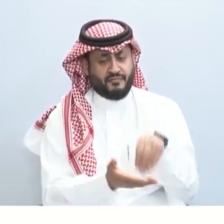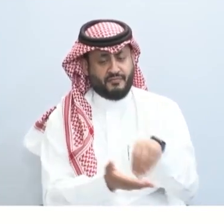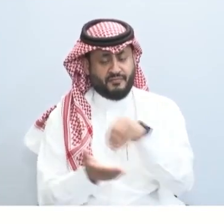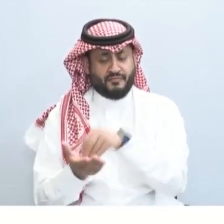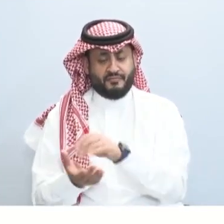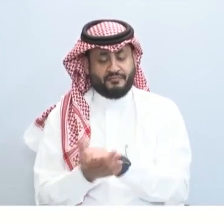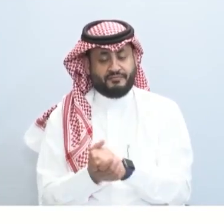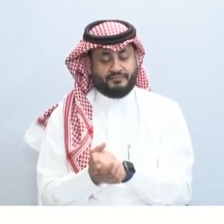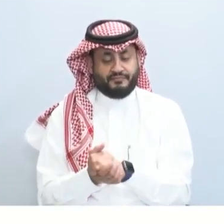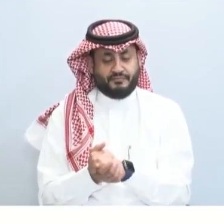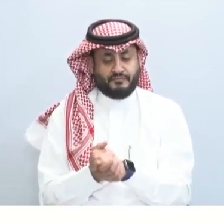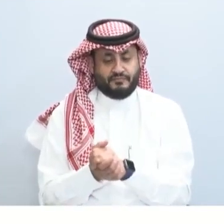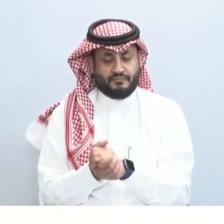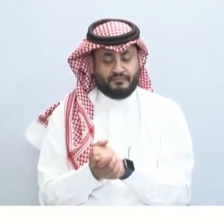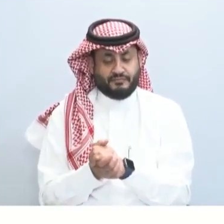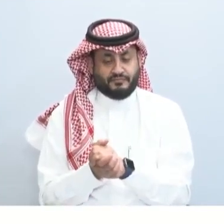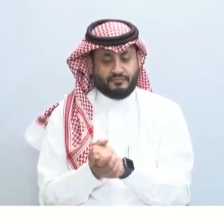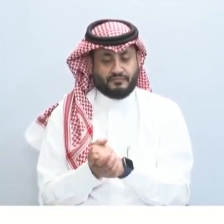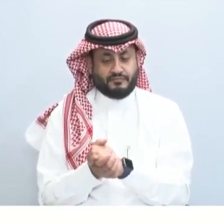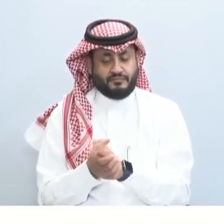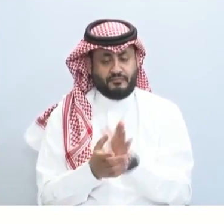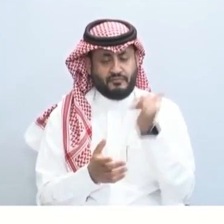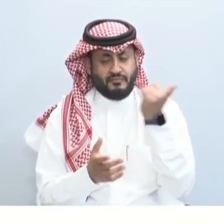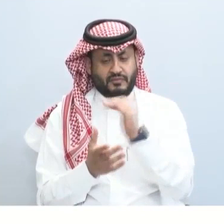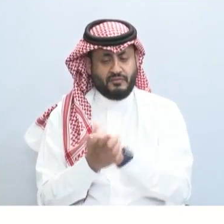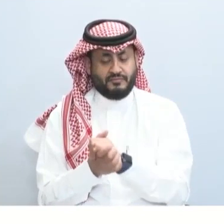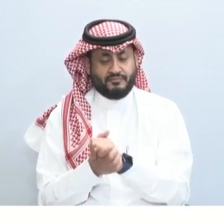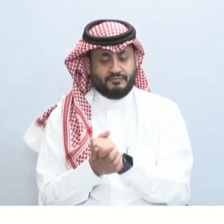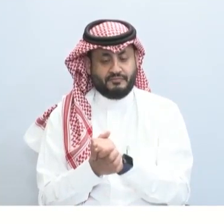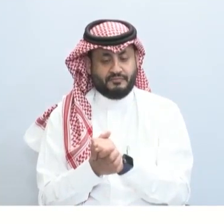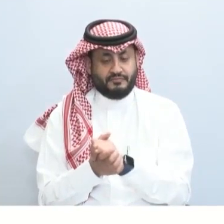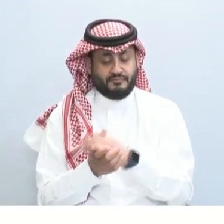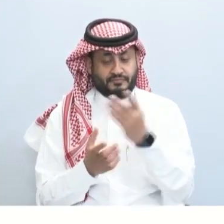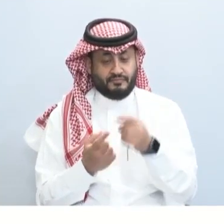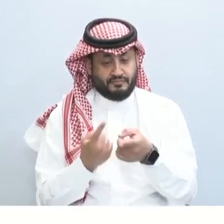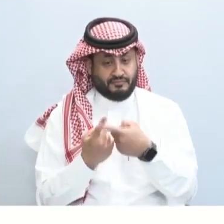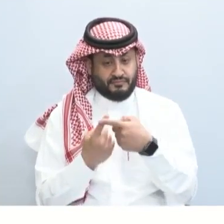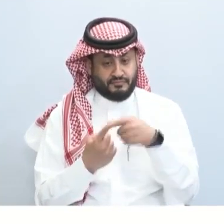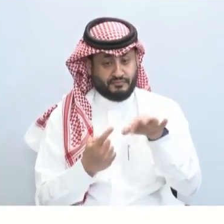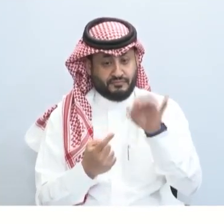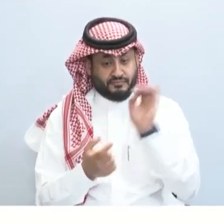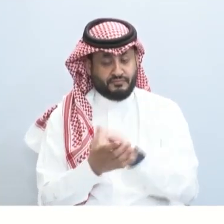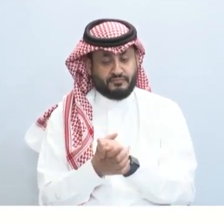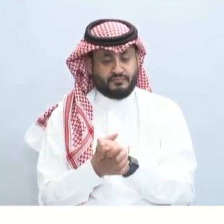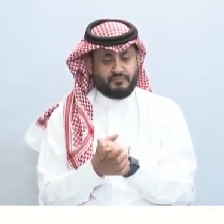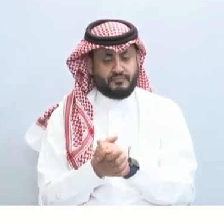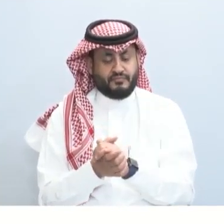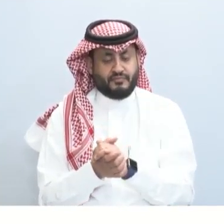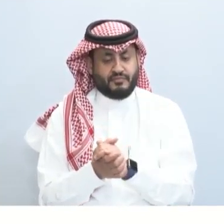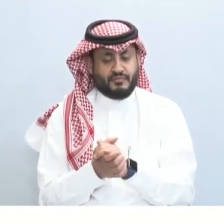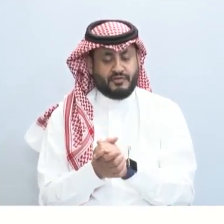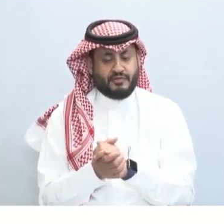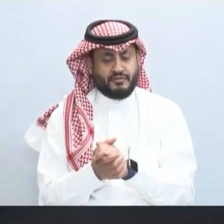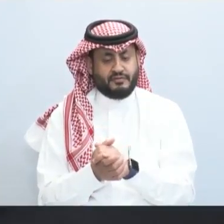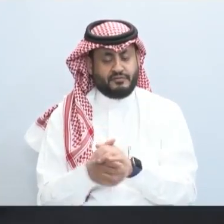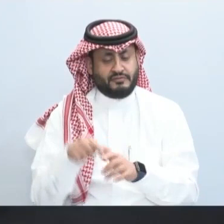we are traveling. So the important thing here is that when you have your partner and you ask him or